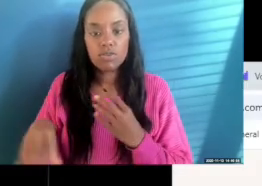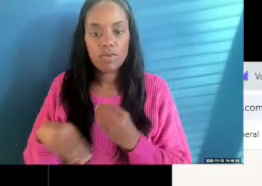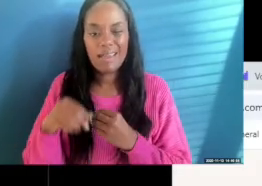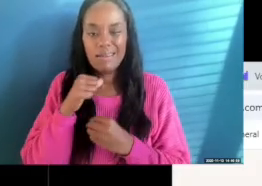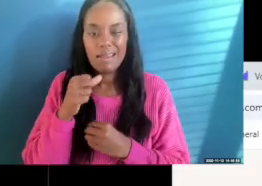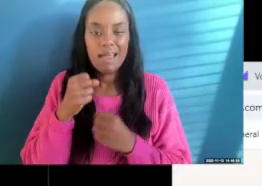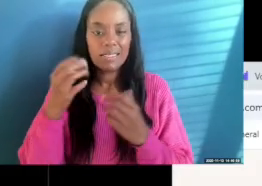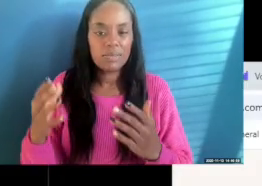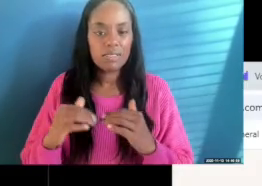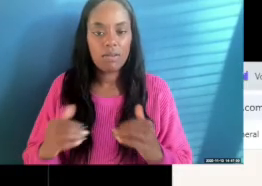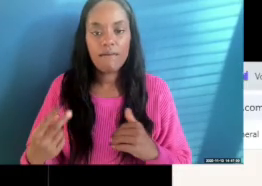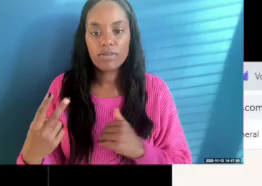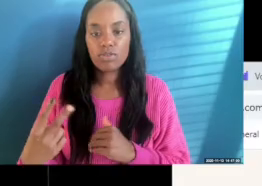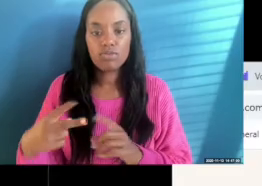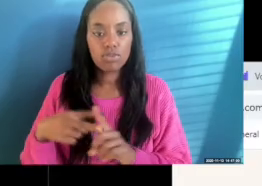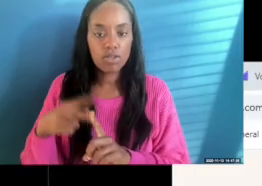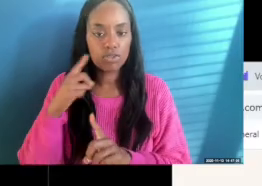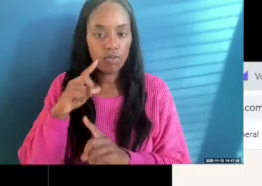infrastructure at affordable costs.